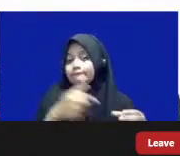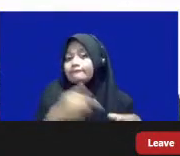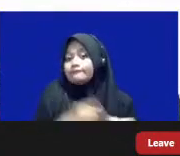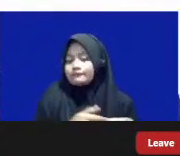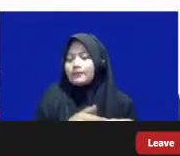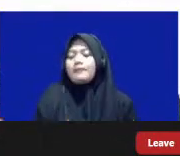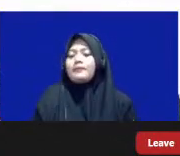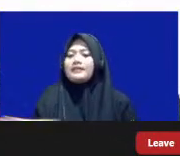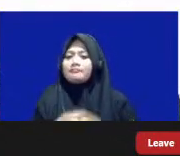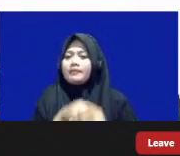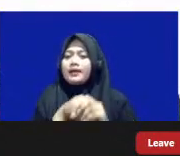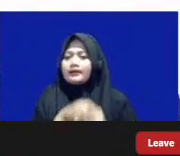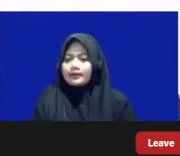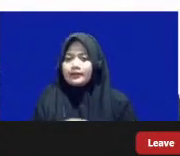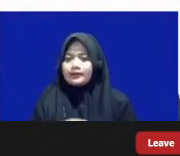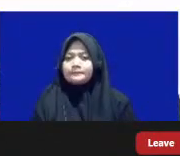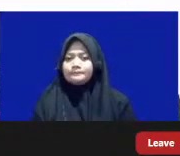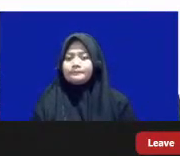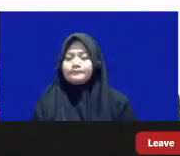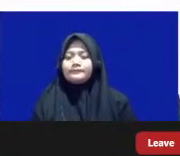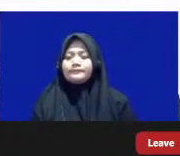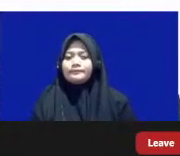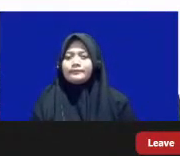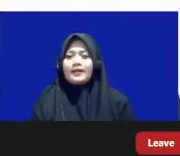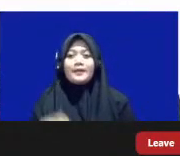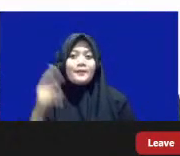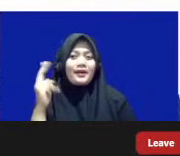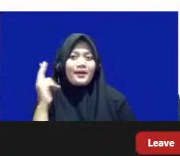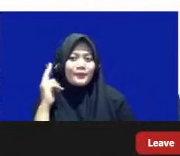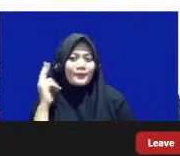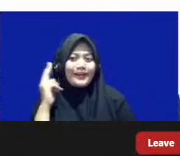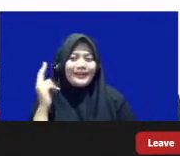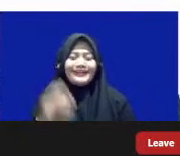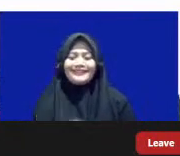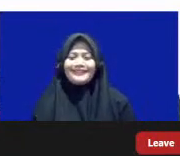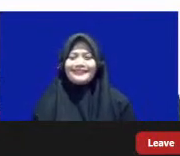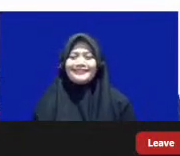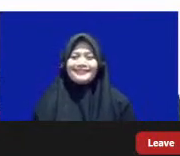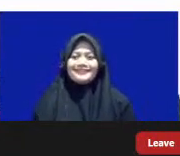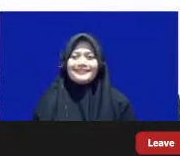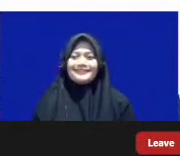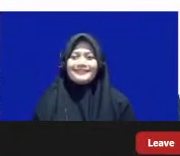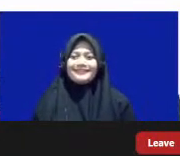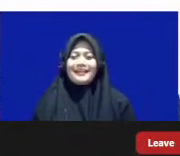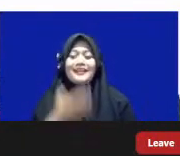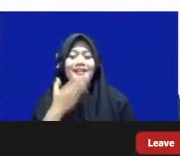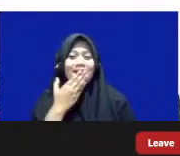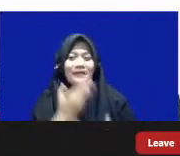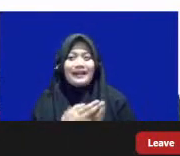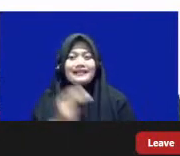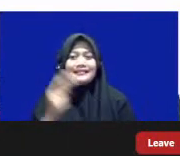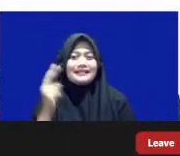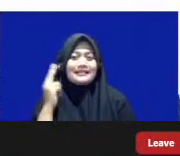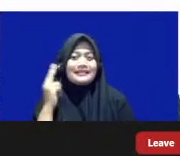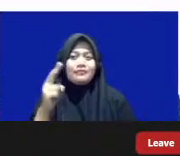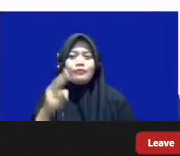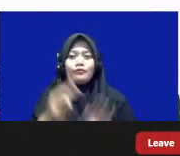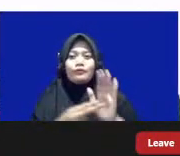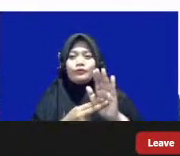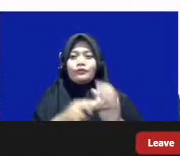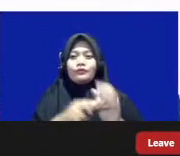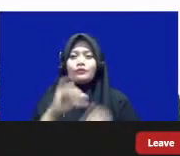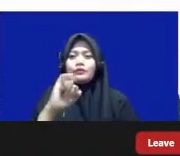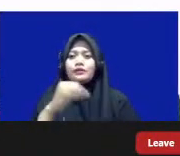throughout the year. Okay, thank you, Mrs. Nigeria. And we're going to the next session, the